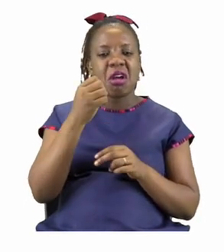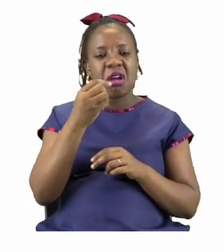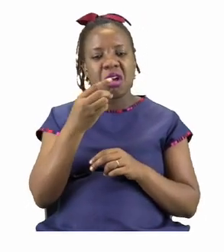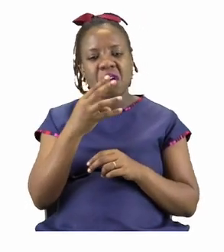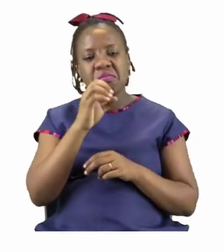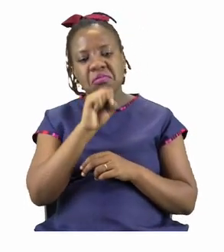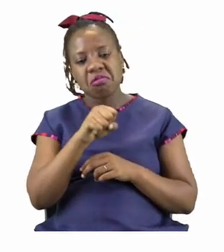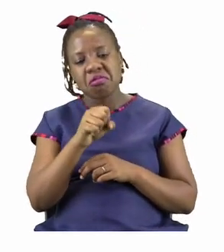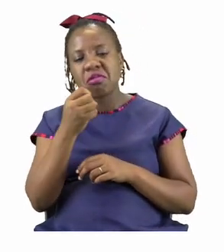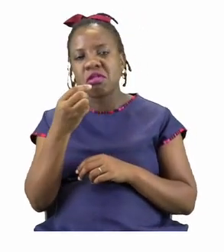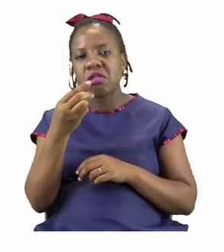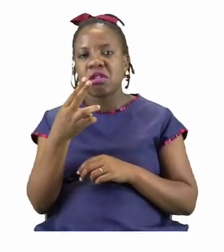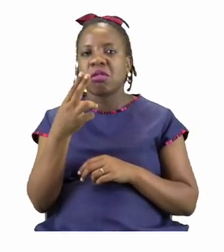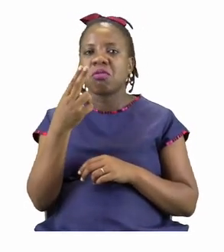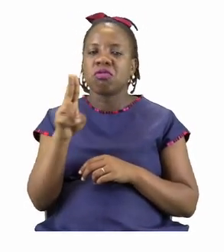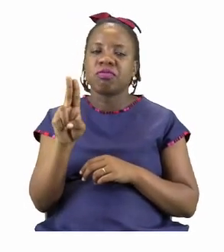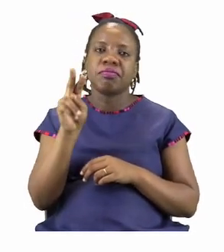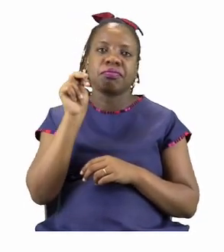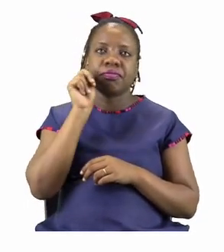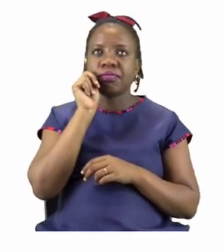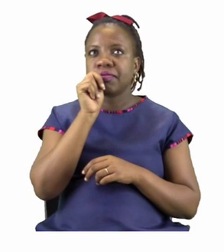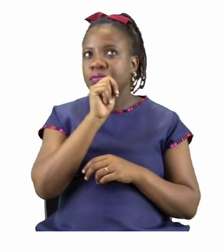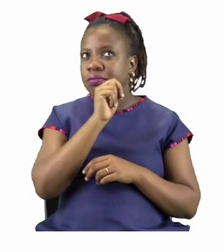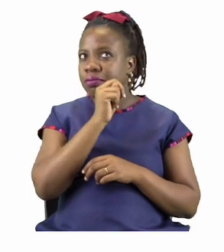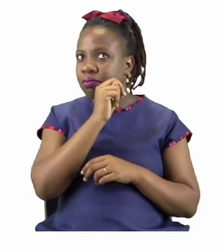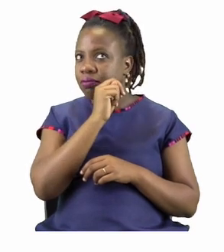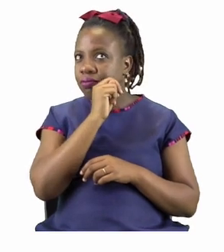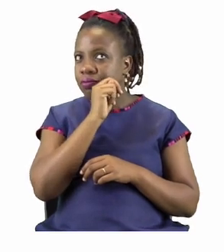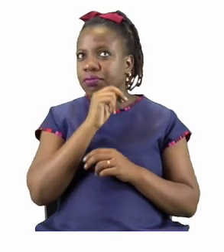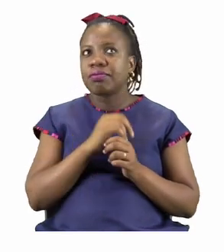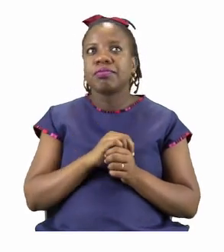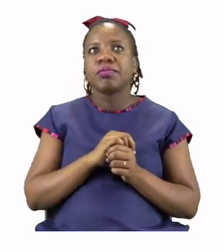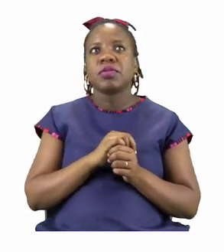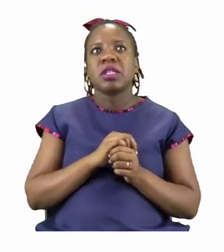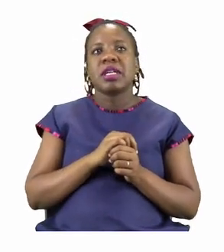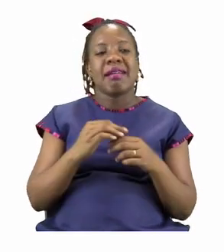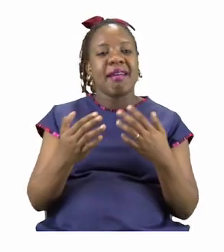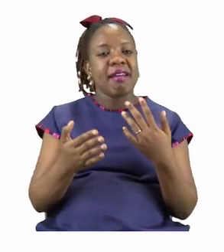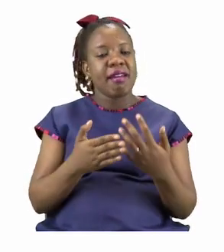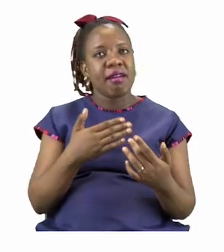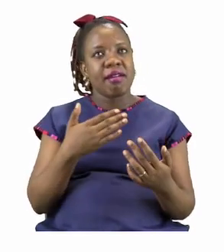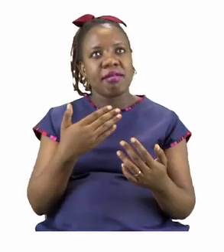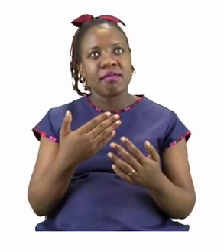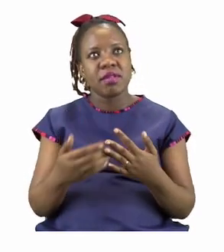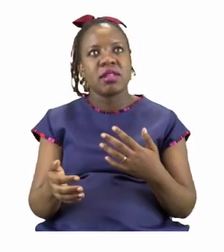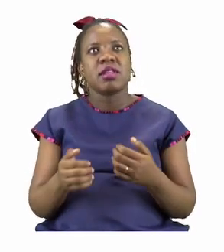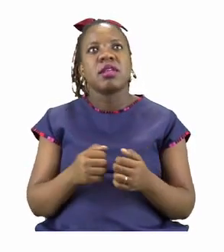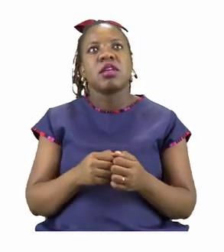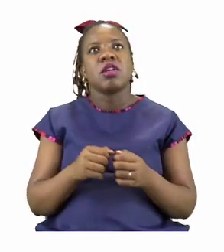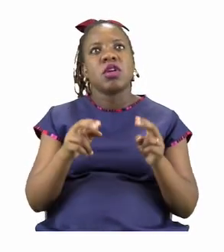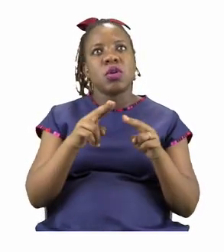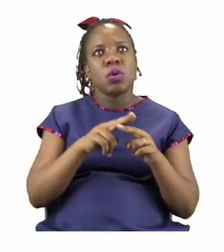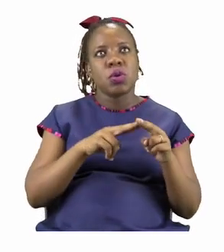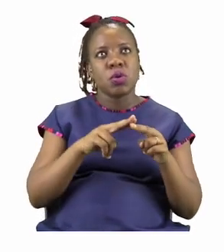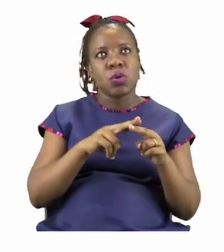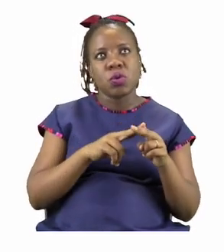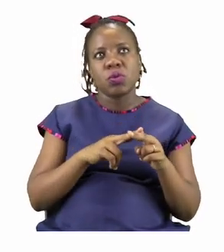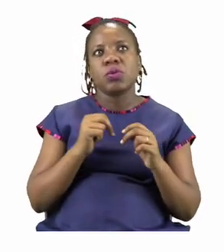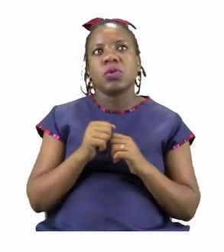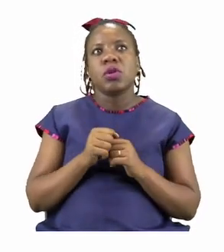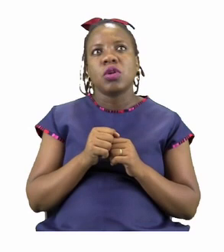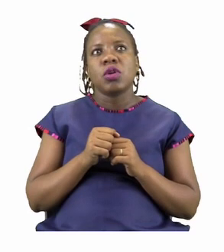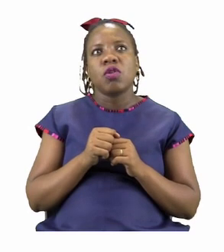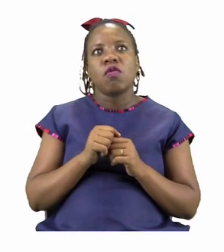question and negative sentences, countable and uncountable